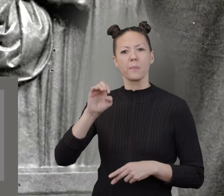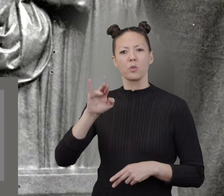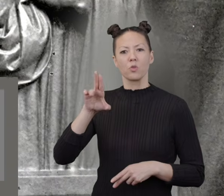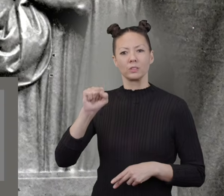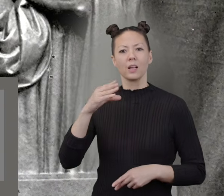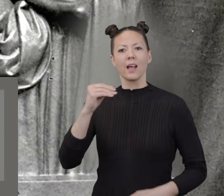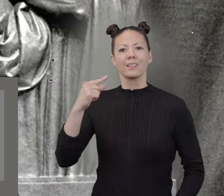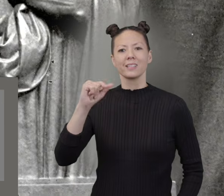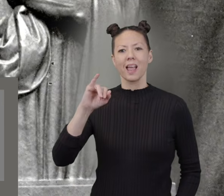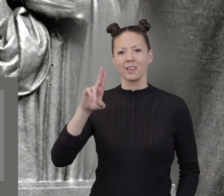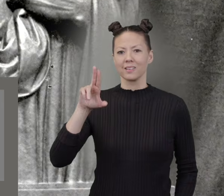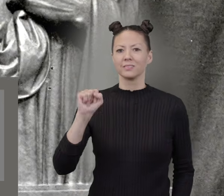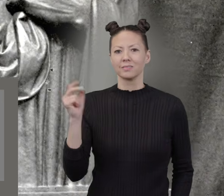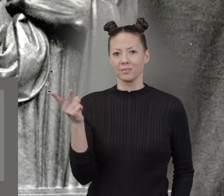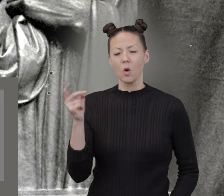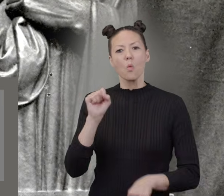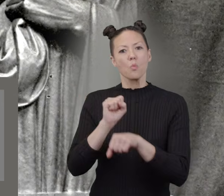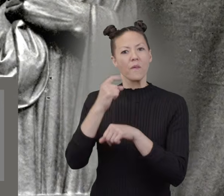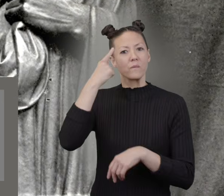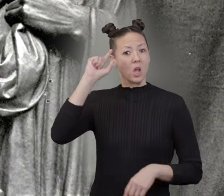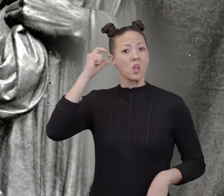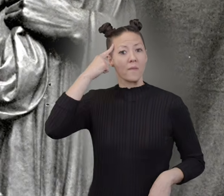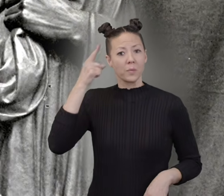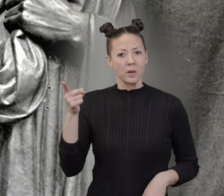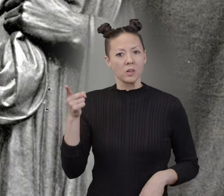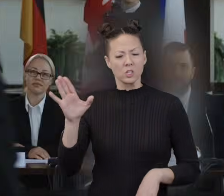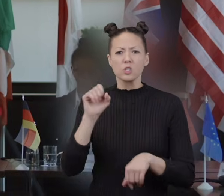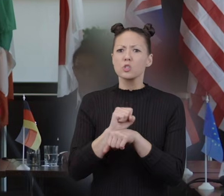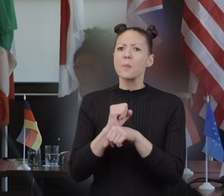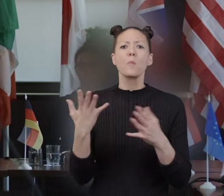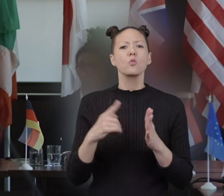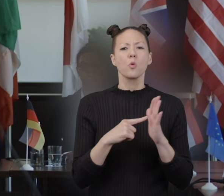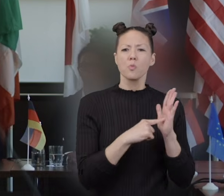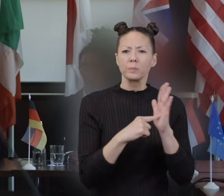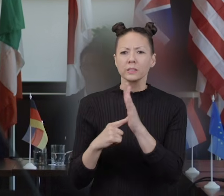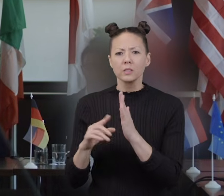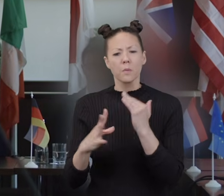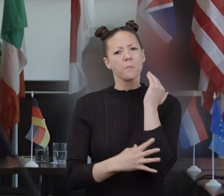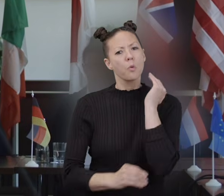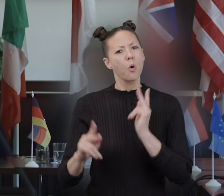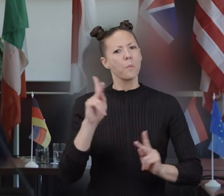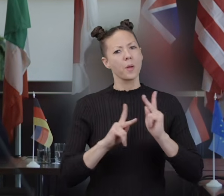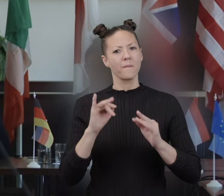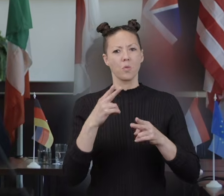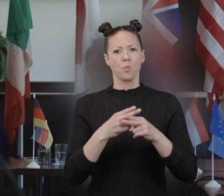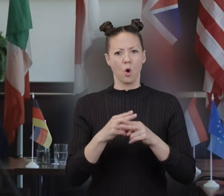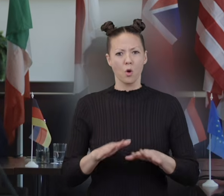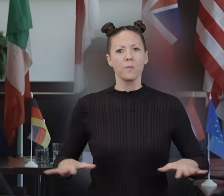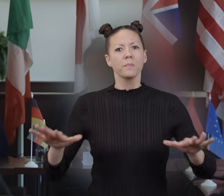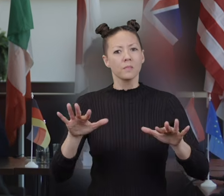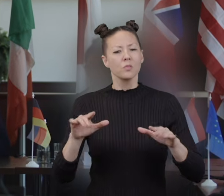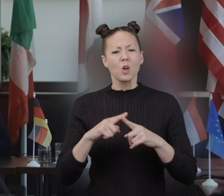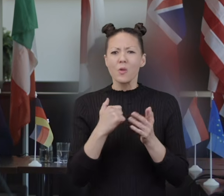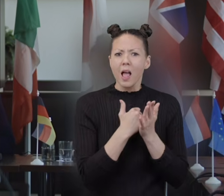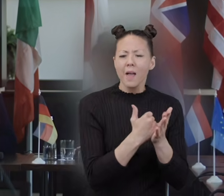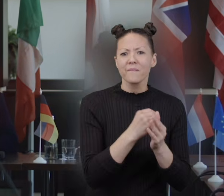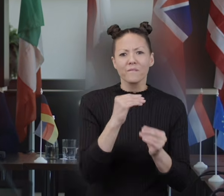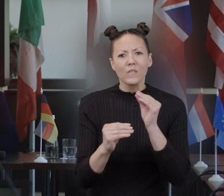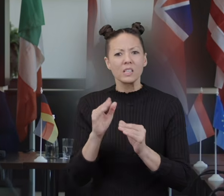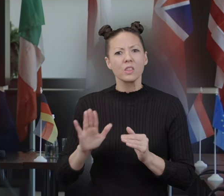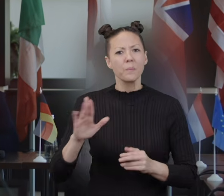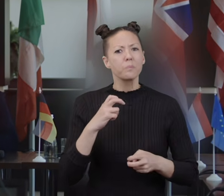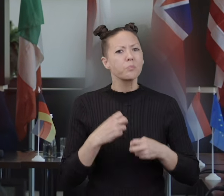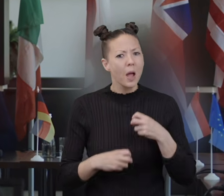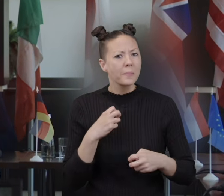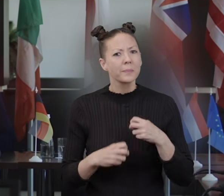named Tiberius and Gaius worked for the government. Their job was to represent the poor people of Rome. They tried to